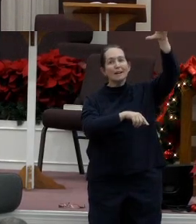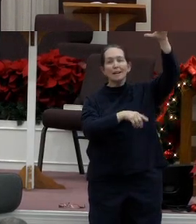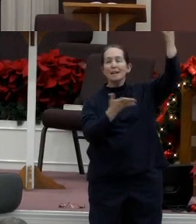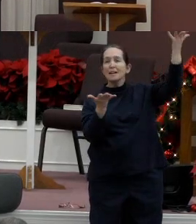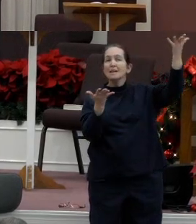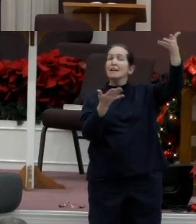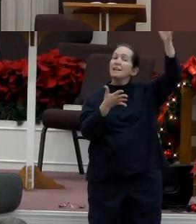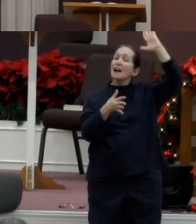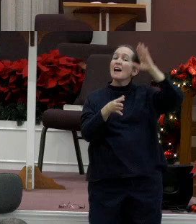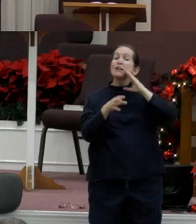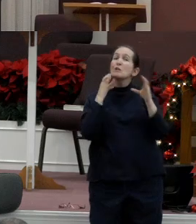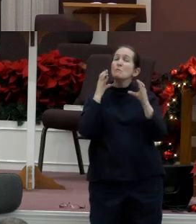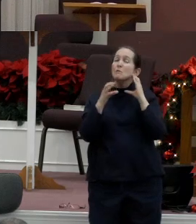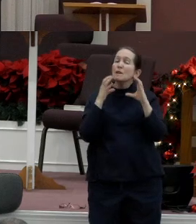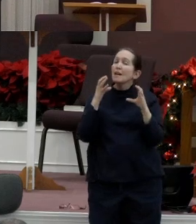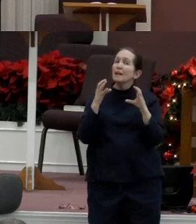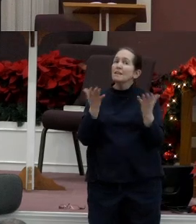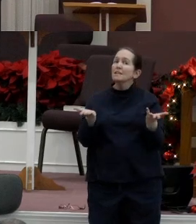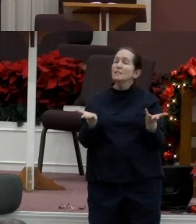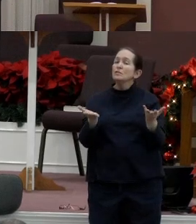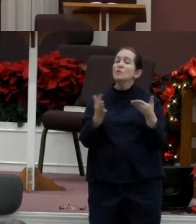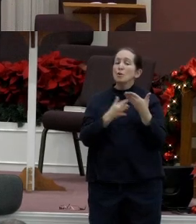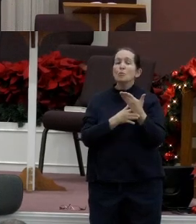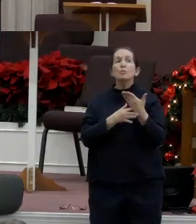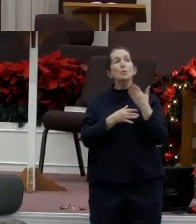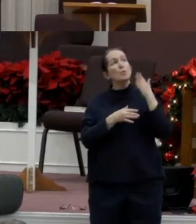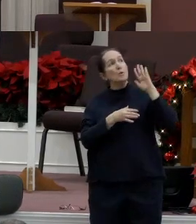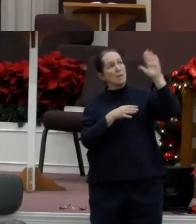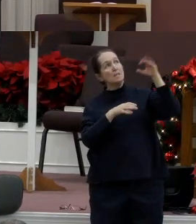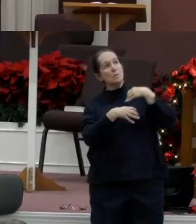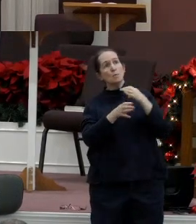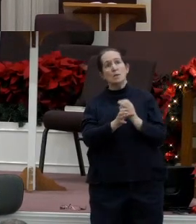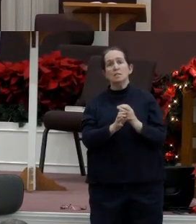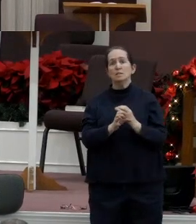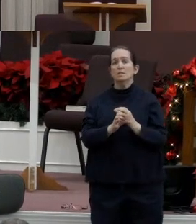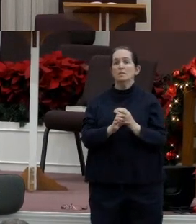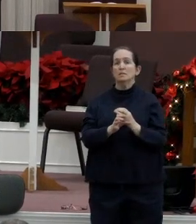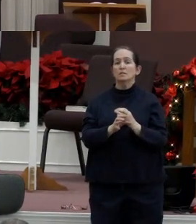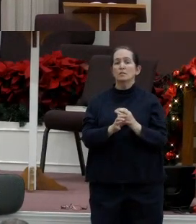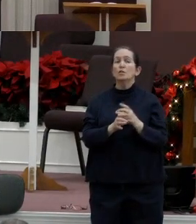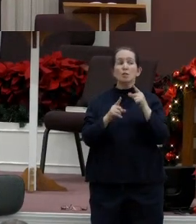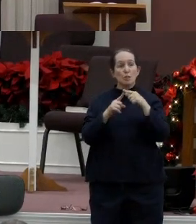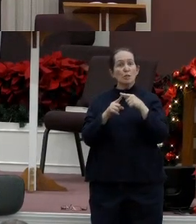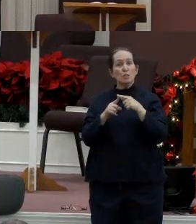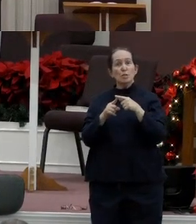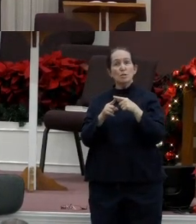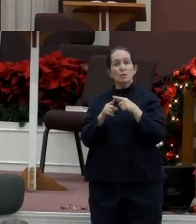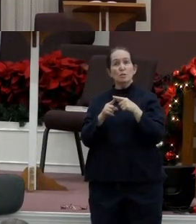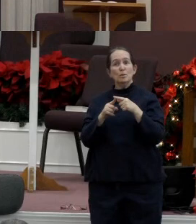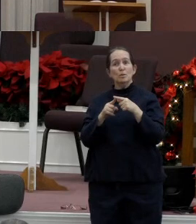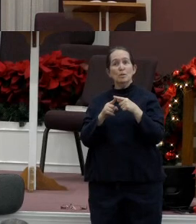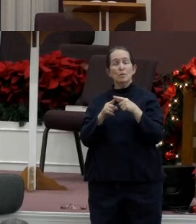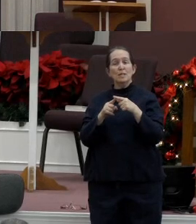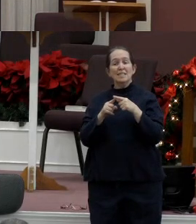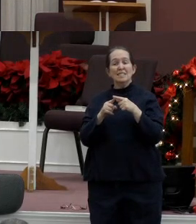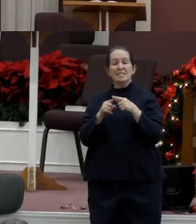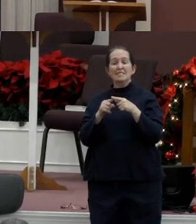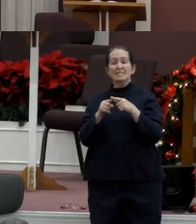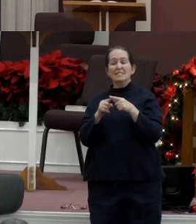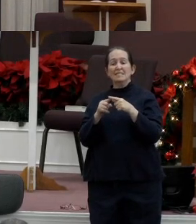God had communicated through his creation to these national